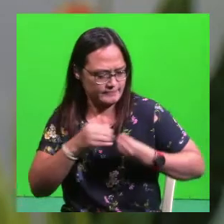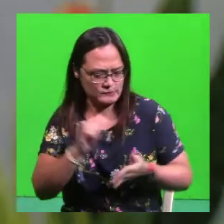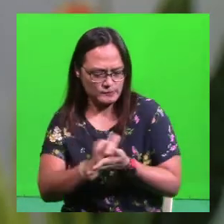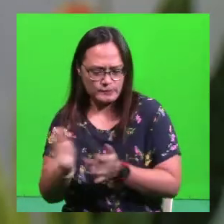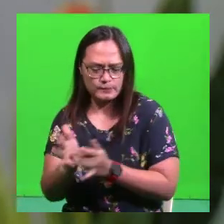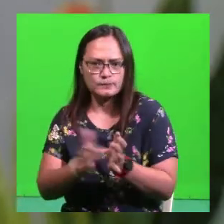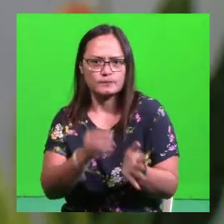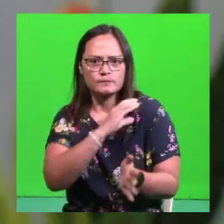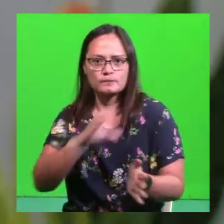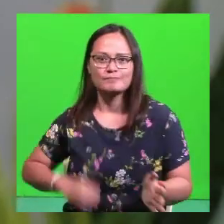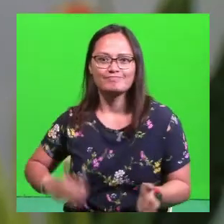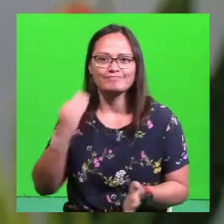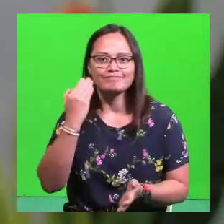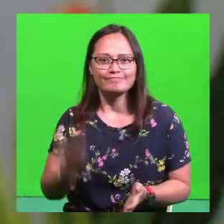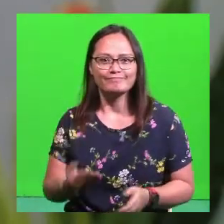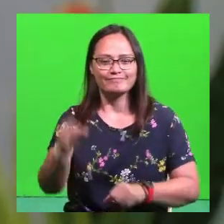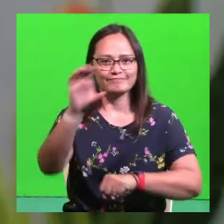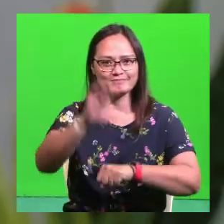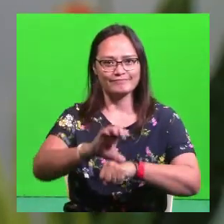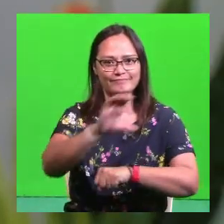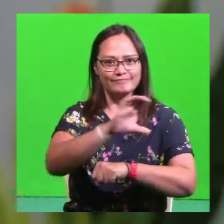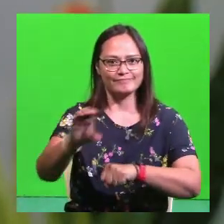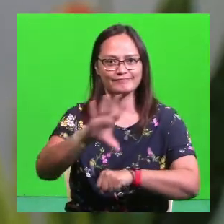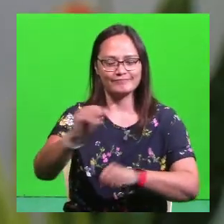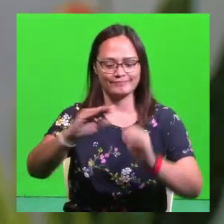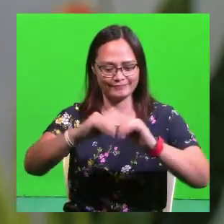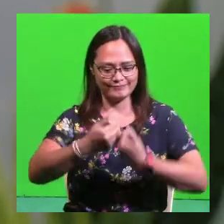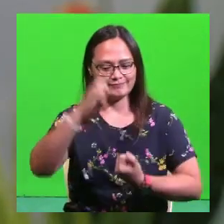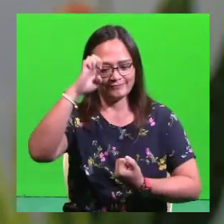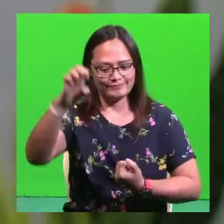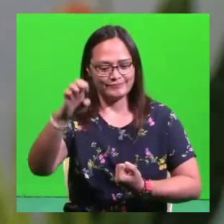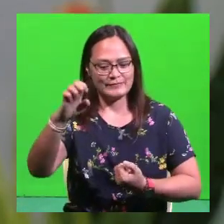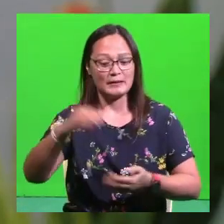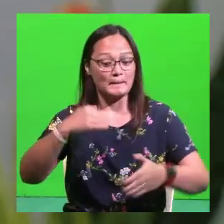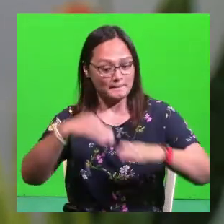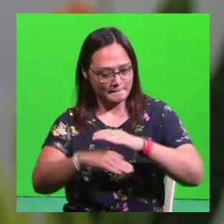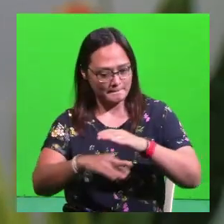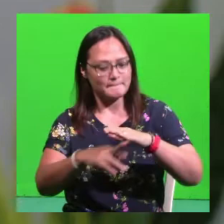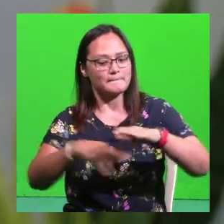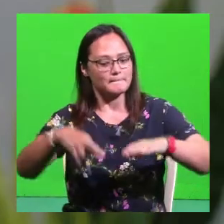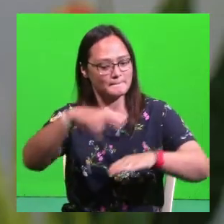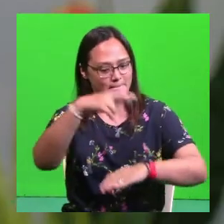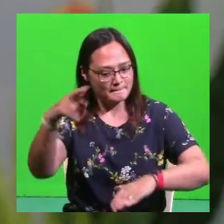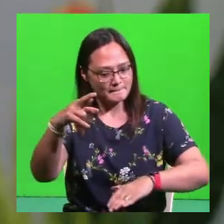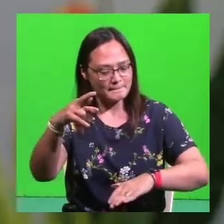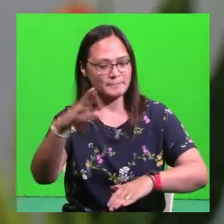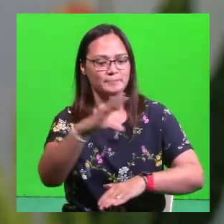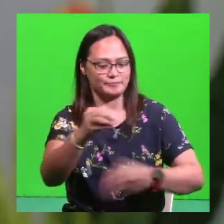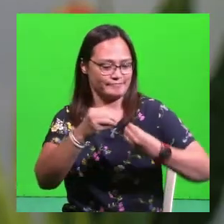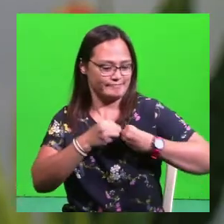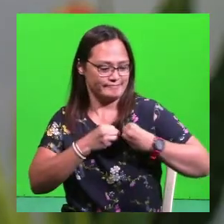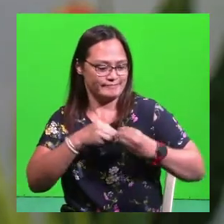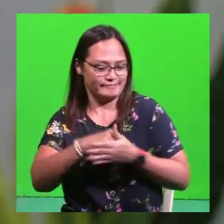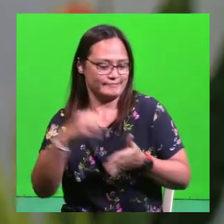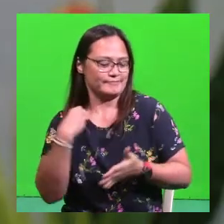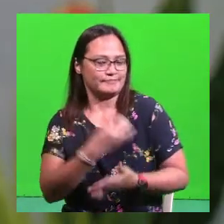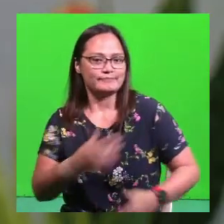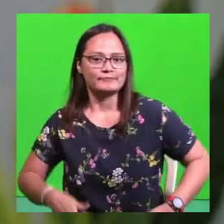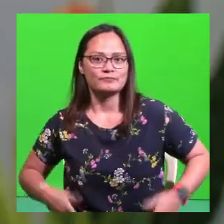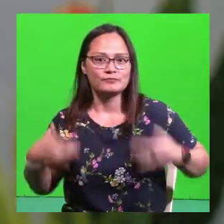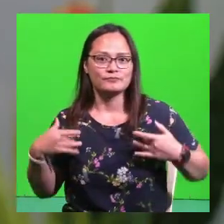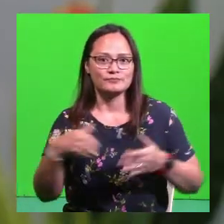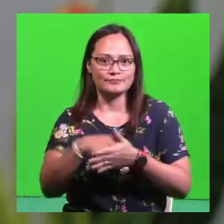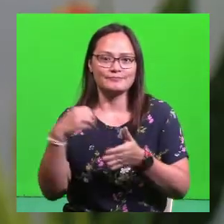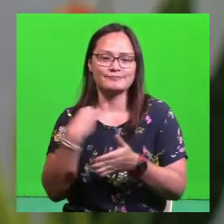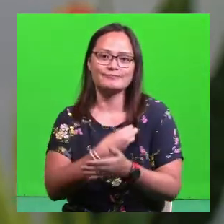Jesus Christ died on the cross and how He was buried and He rose again. And then we receive Him in